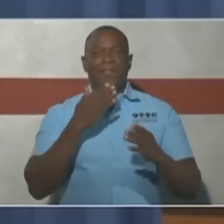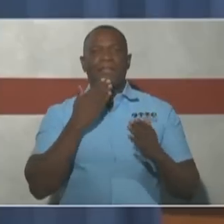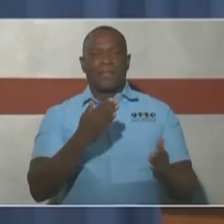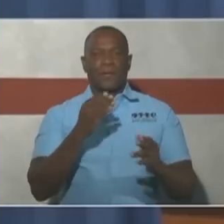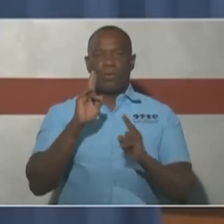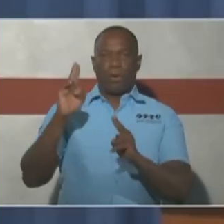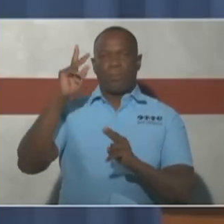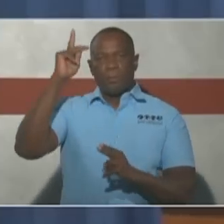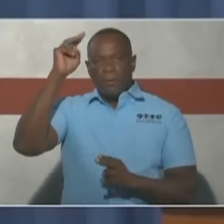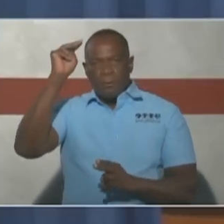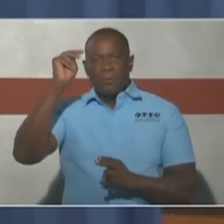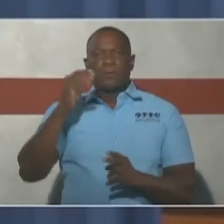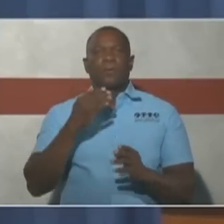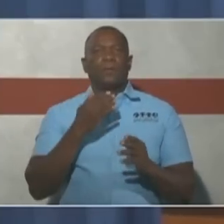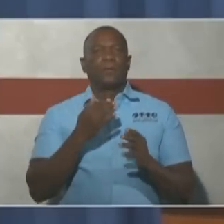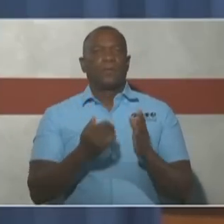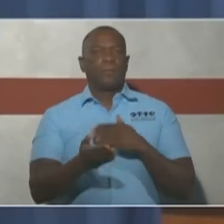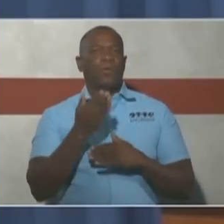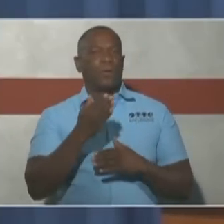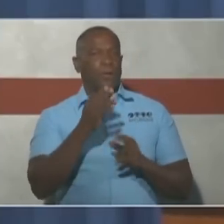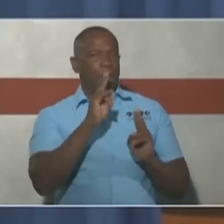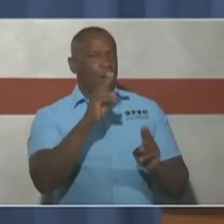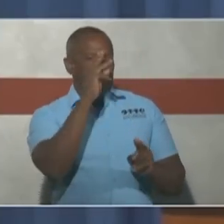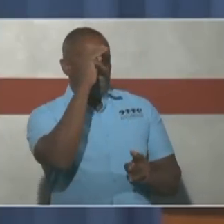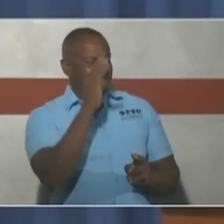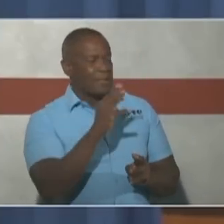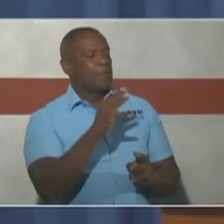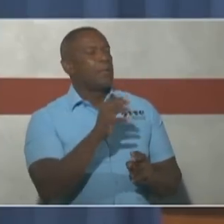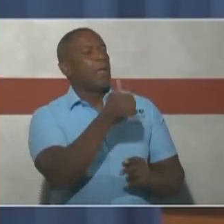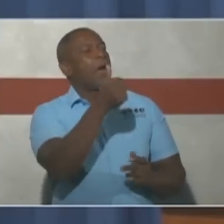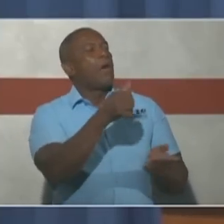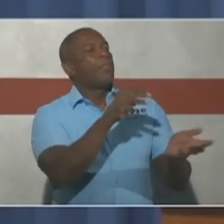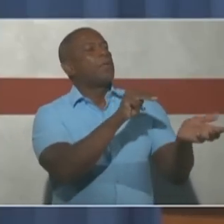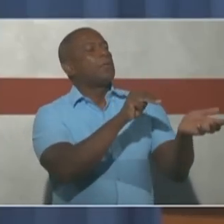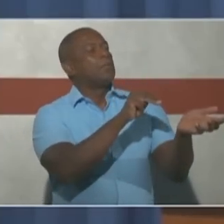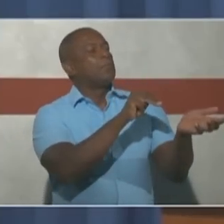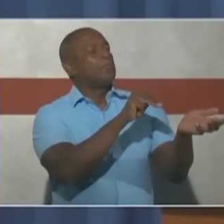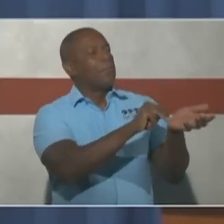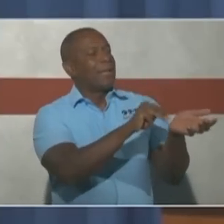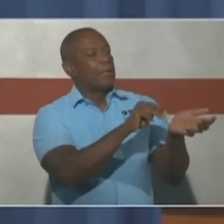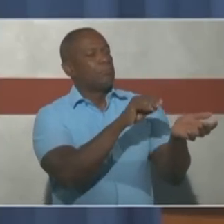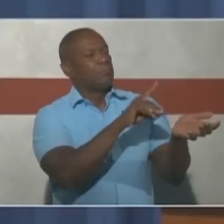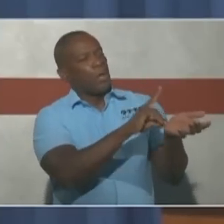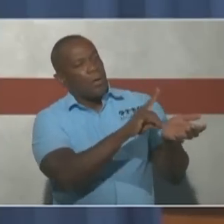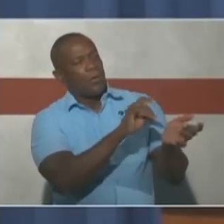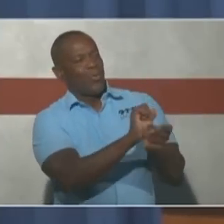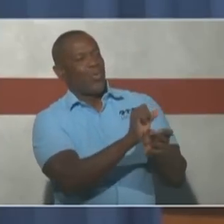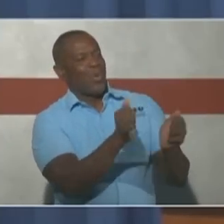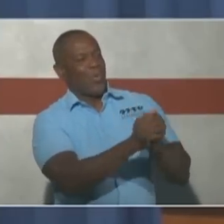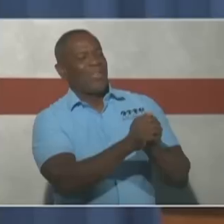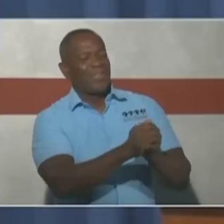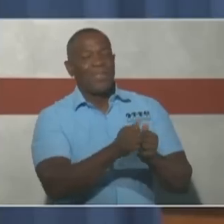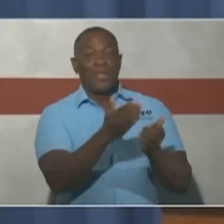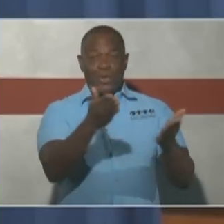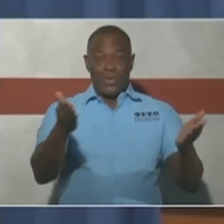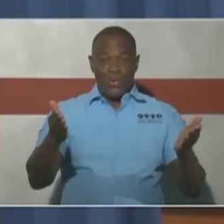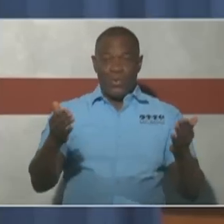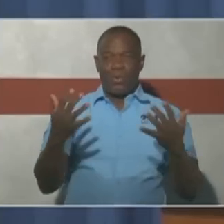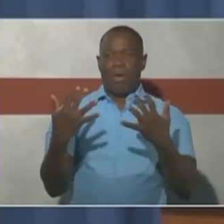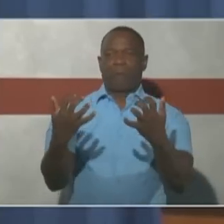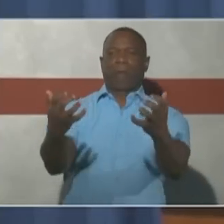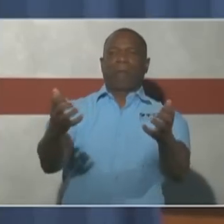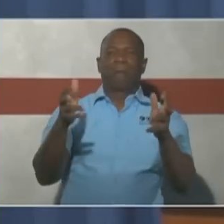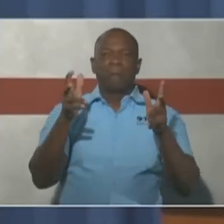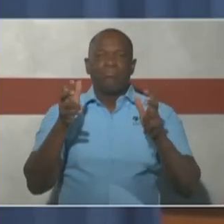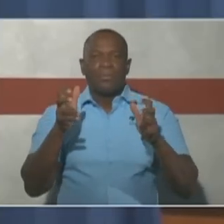Hi, good morning. Thank you, Honorable Prime Minister. Good morning to the Honorable Ministers, colleagues, members of the media, members of the viewing and listening public. So